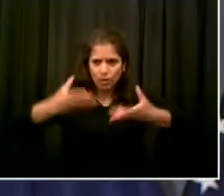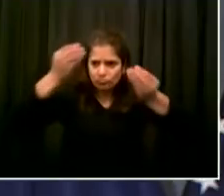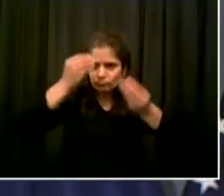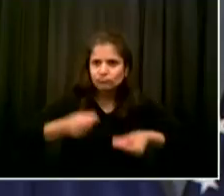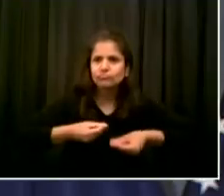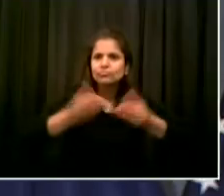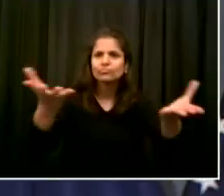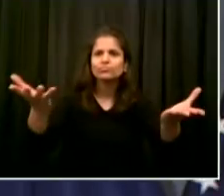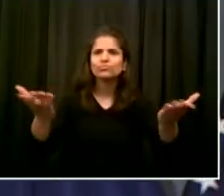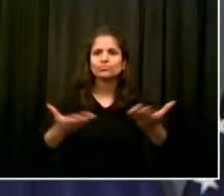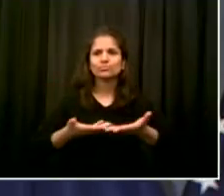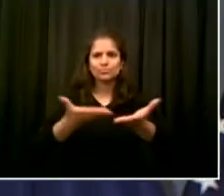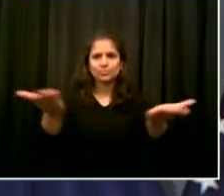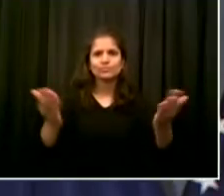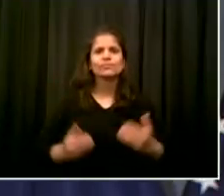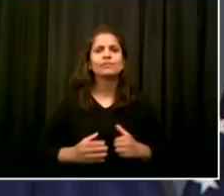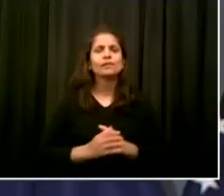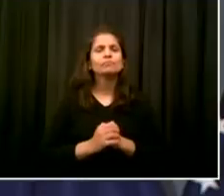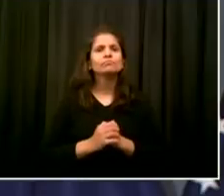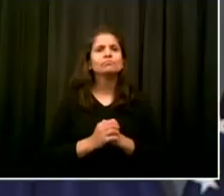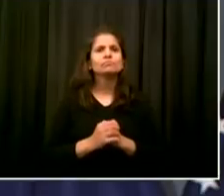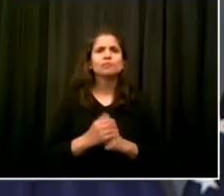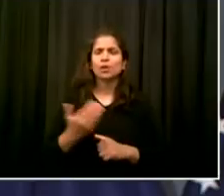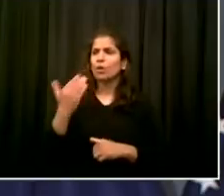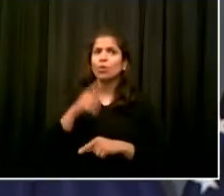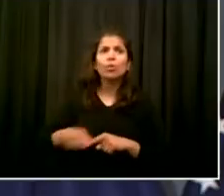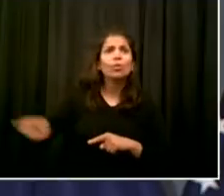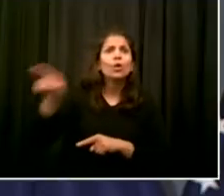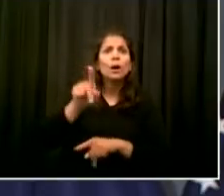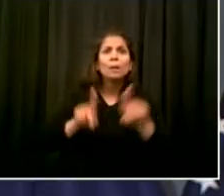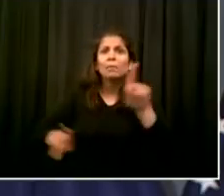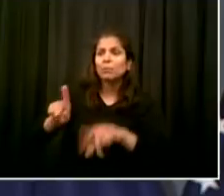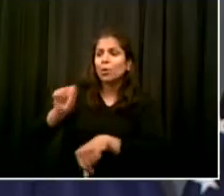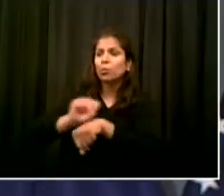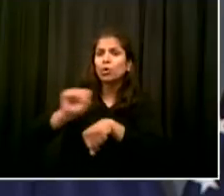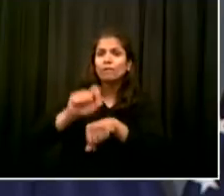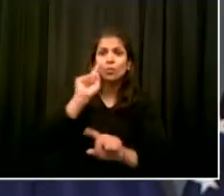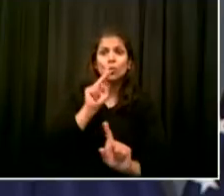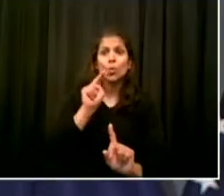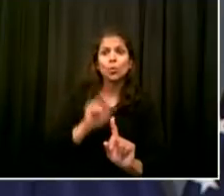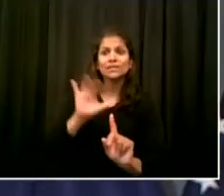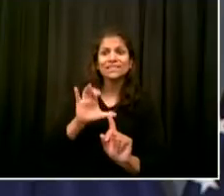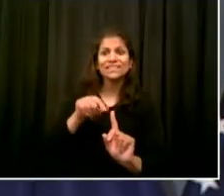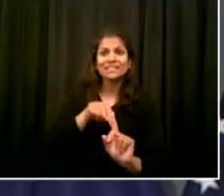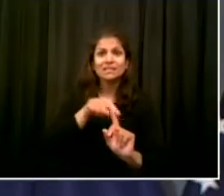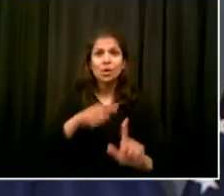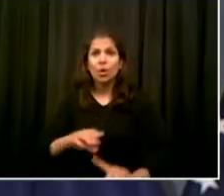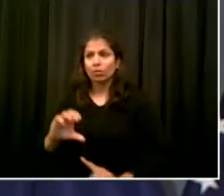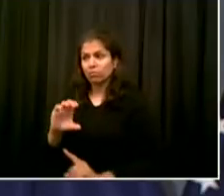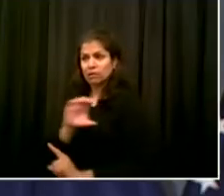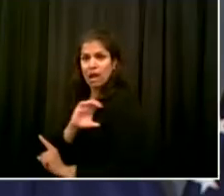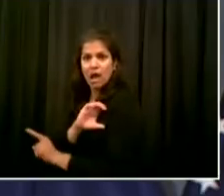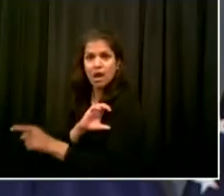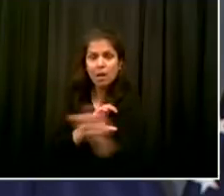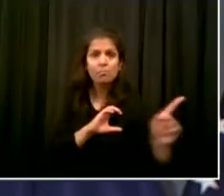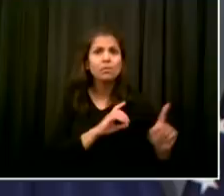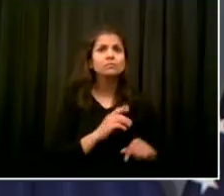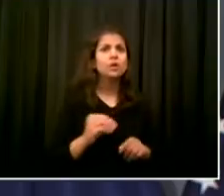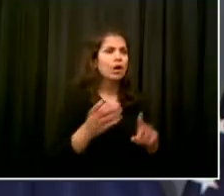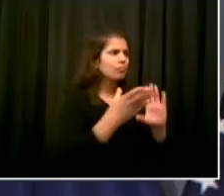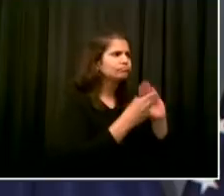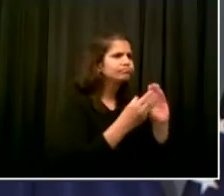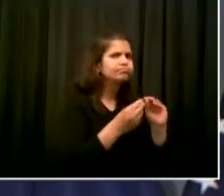in the city, your administrators, and some of those that work behind the scenes at the Office to Prevent Gun Violence, at the Mayor's Office of Criminal